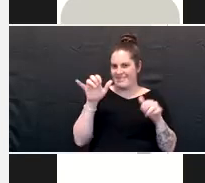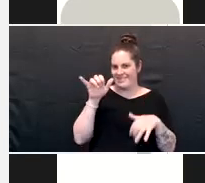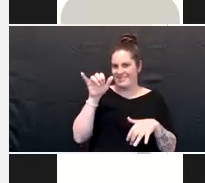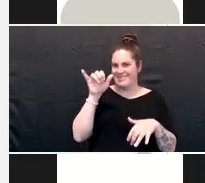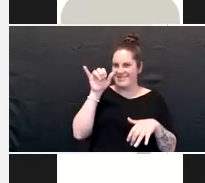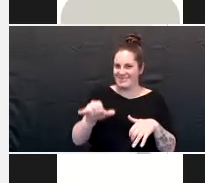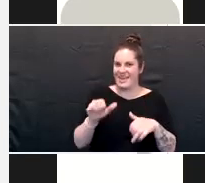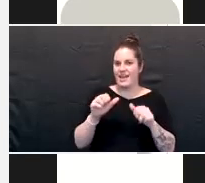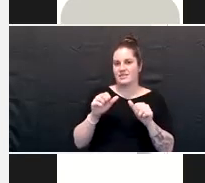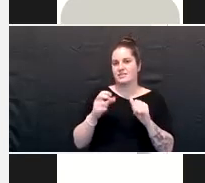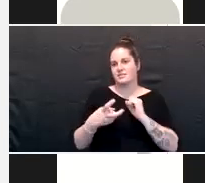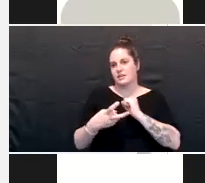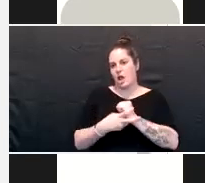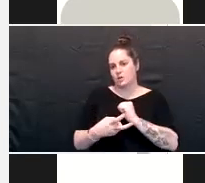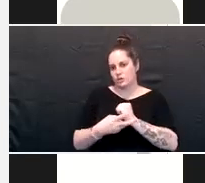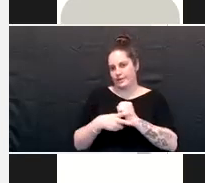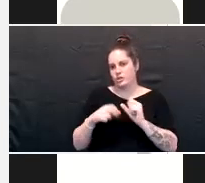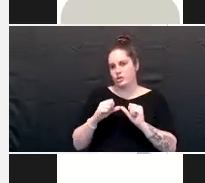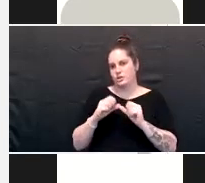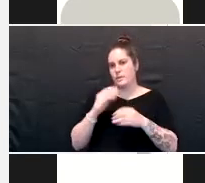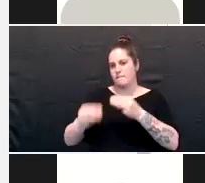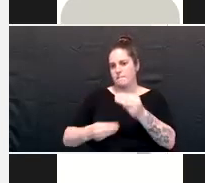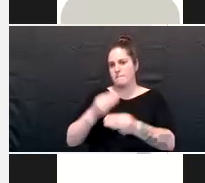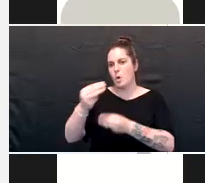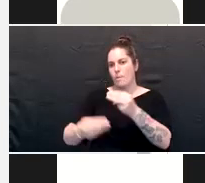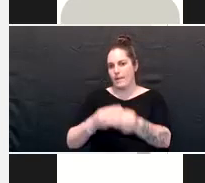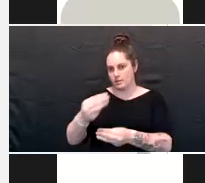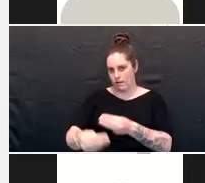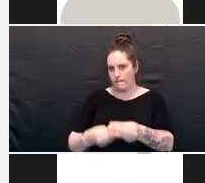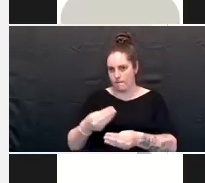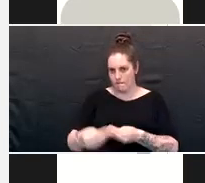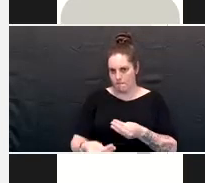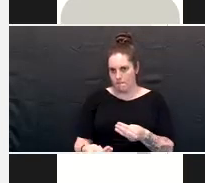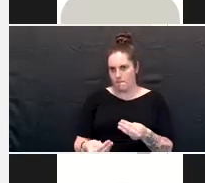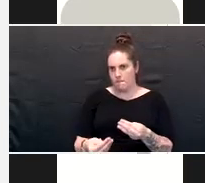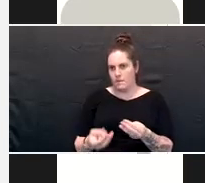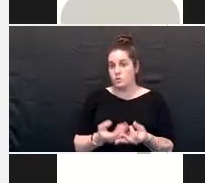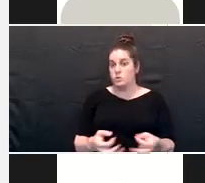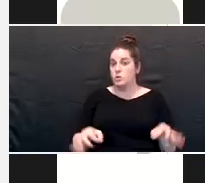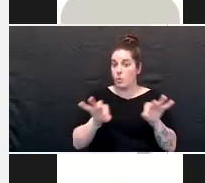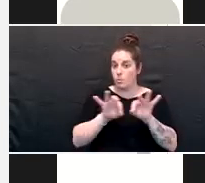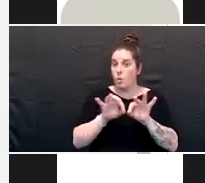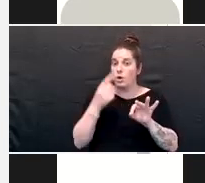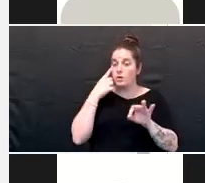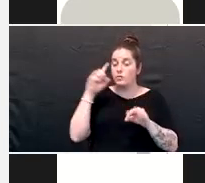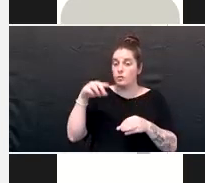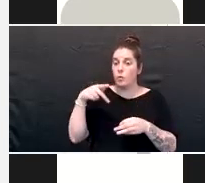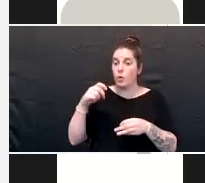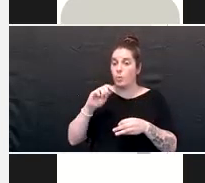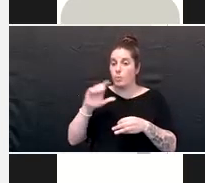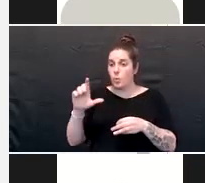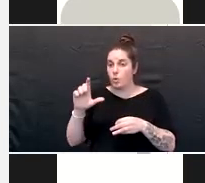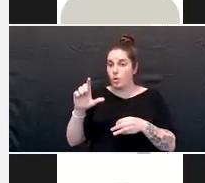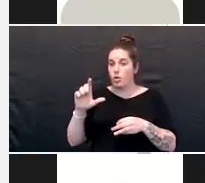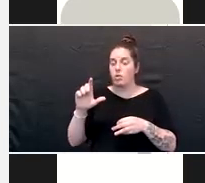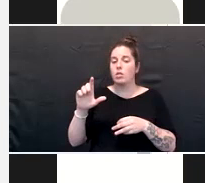being conserved. So one of the key things that you have to do when you play pool is you